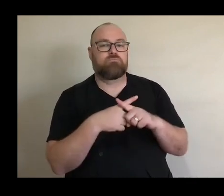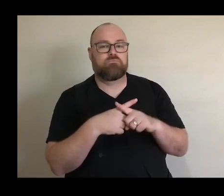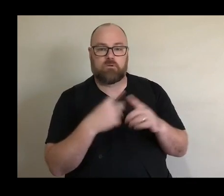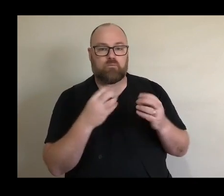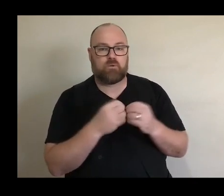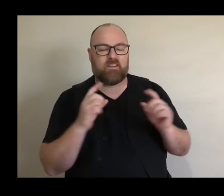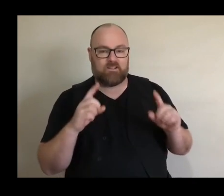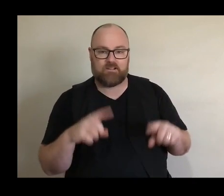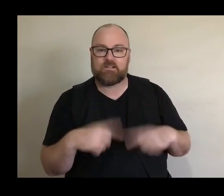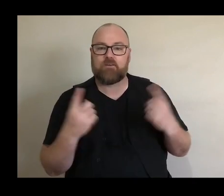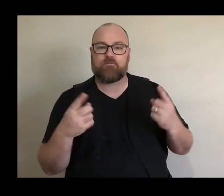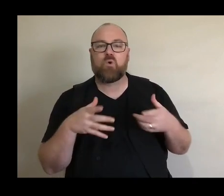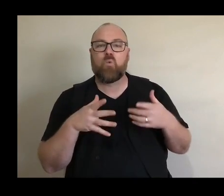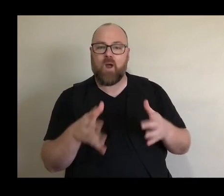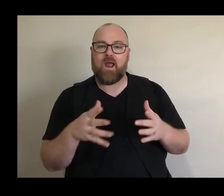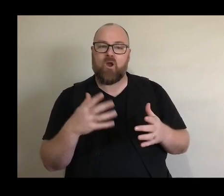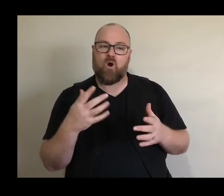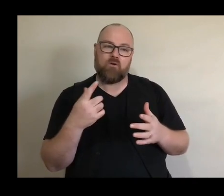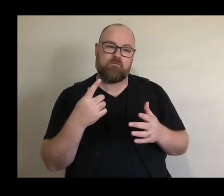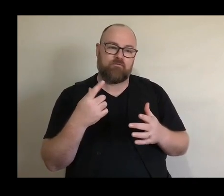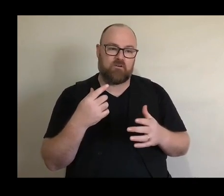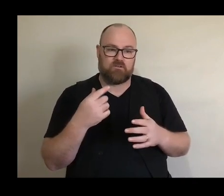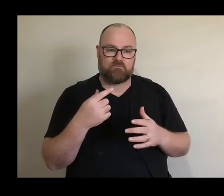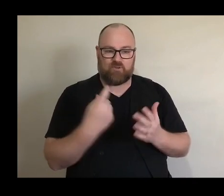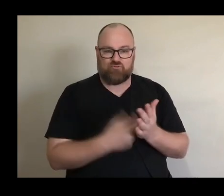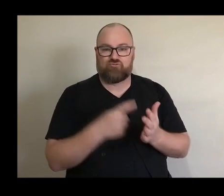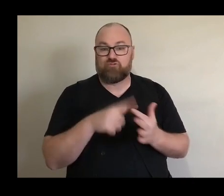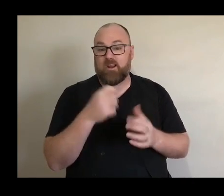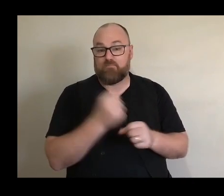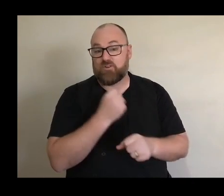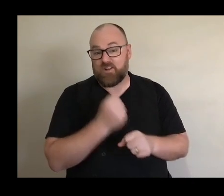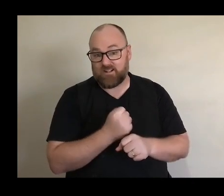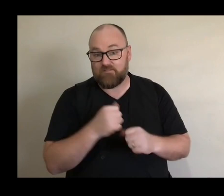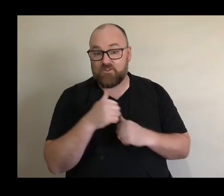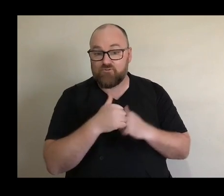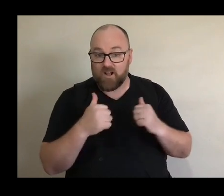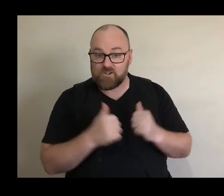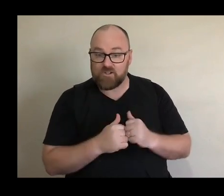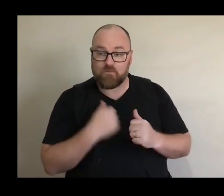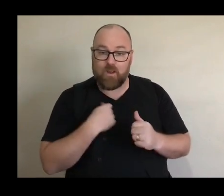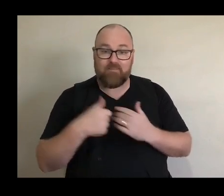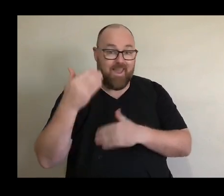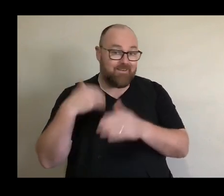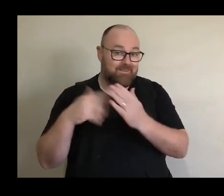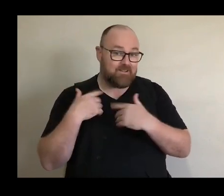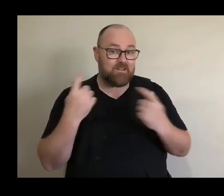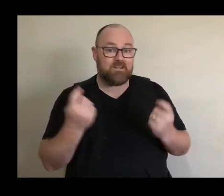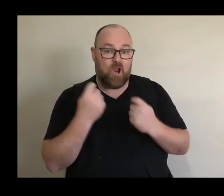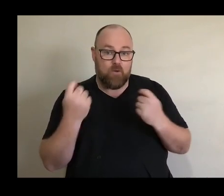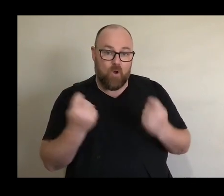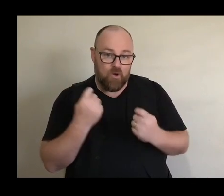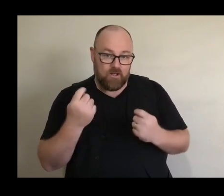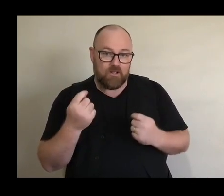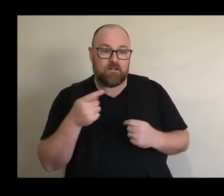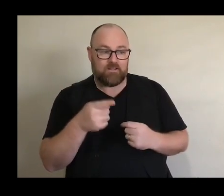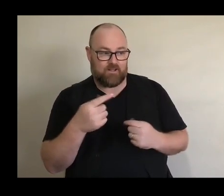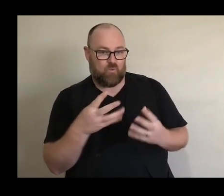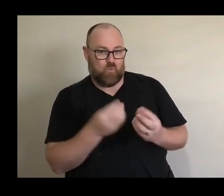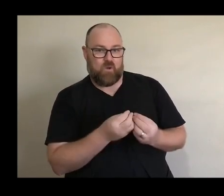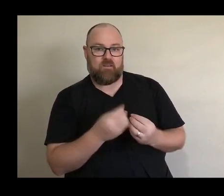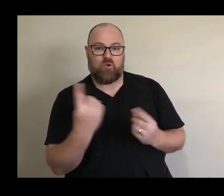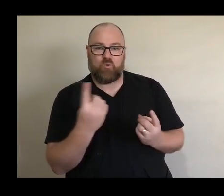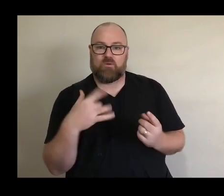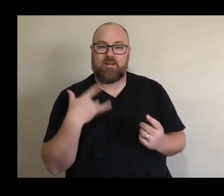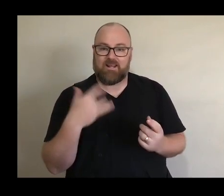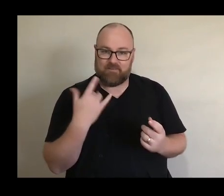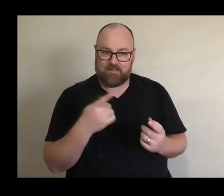extended reproductive structures whereby ancestors' ceremony is co-present with the living, and where to care